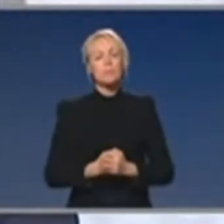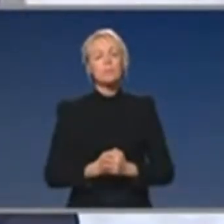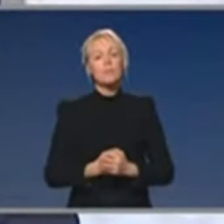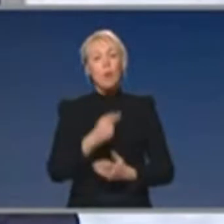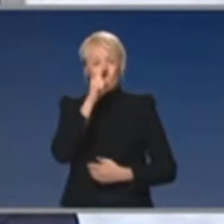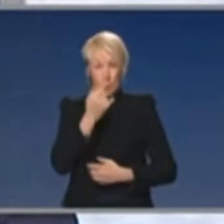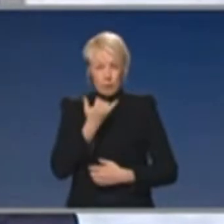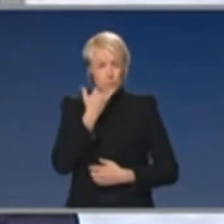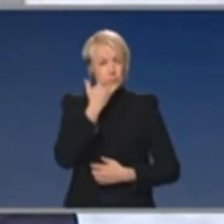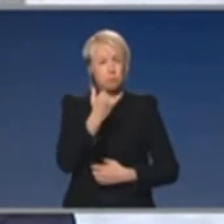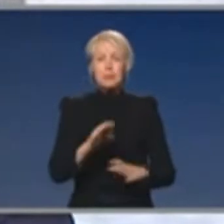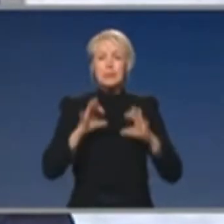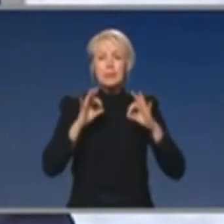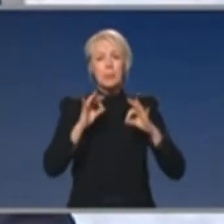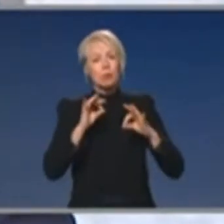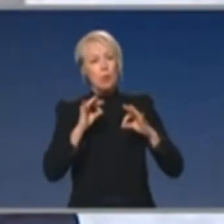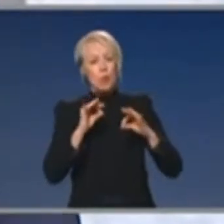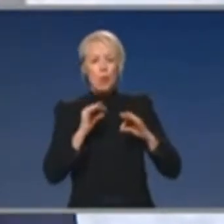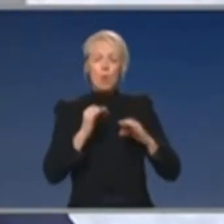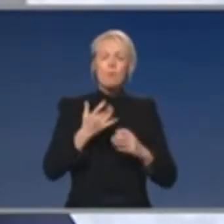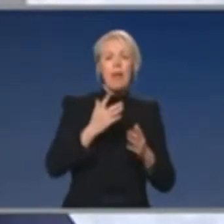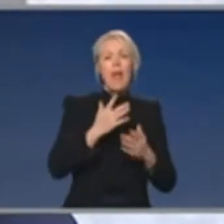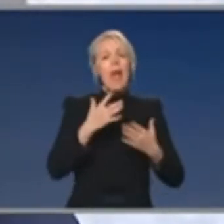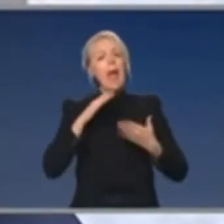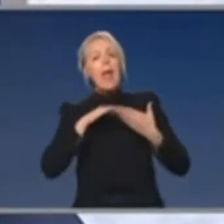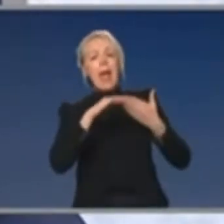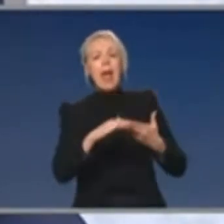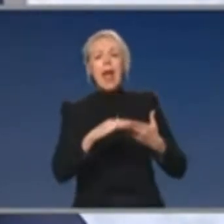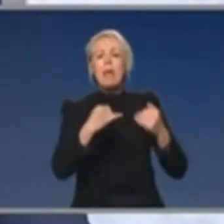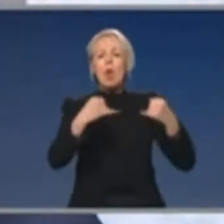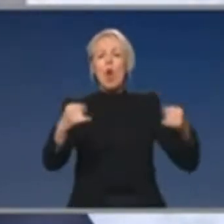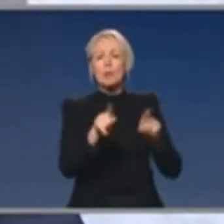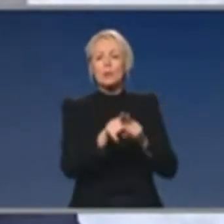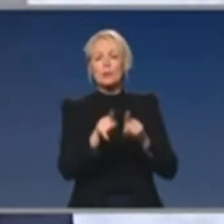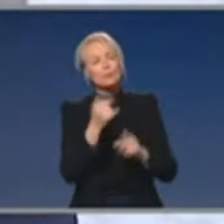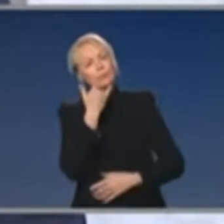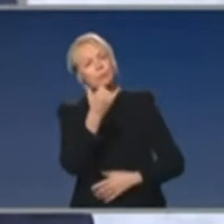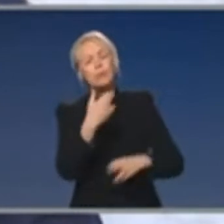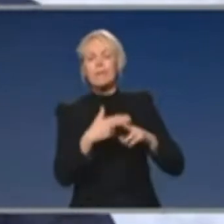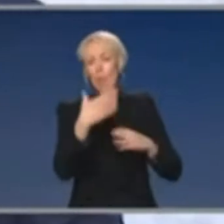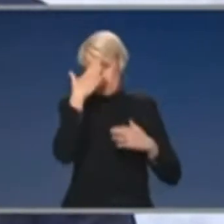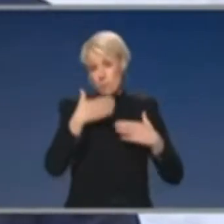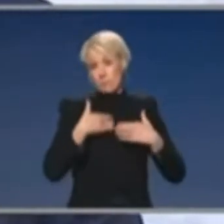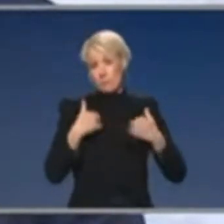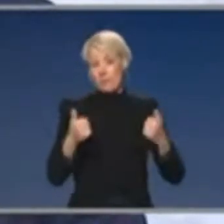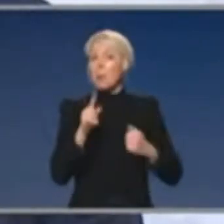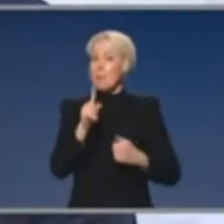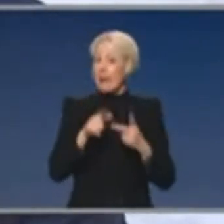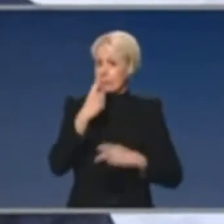512 348. Anyone experiencing distress can seek immediate advice support through Lifeline on